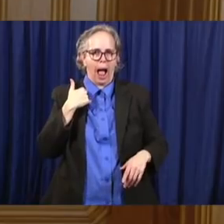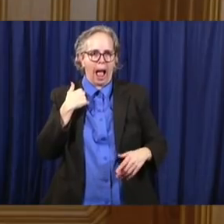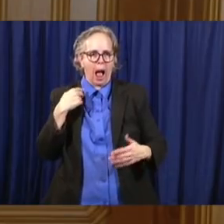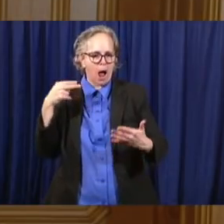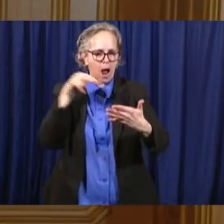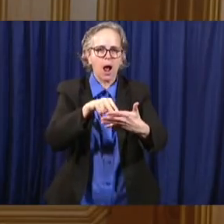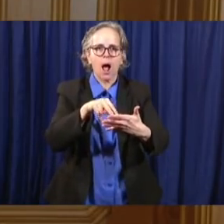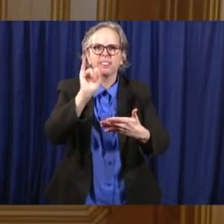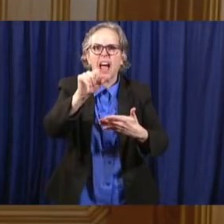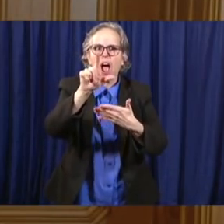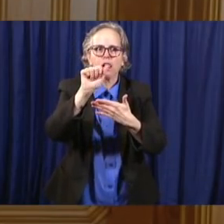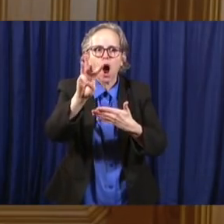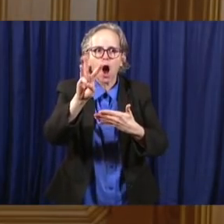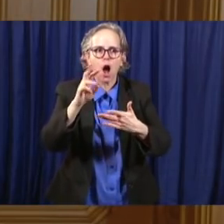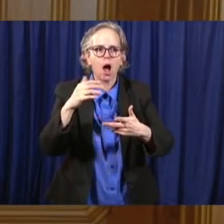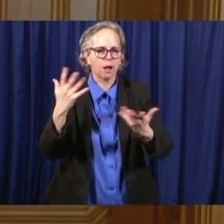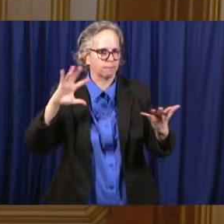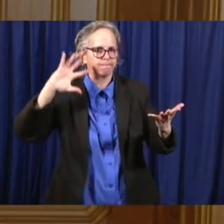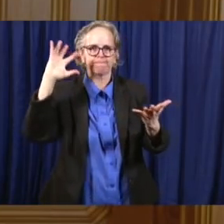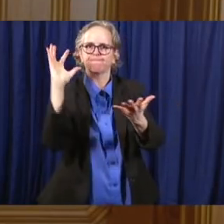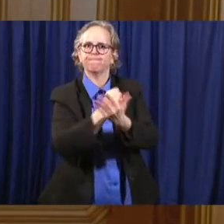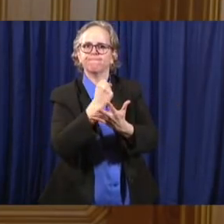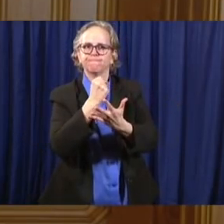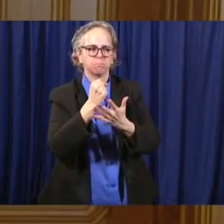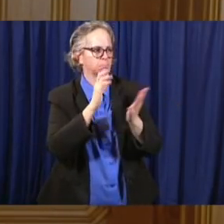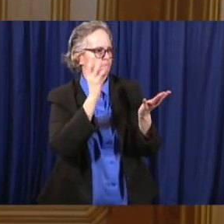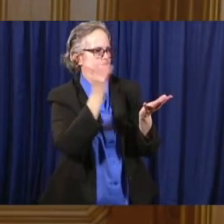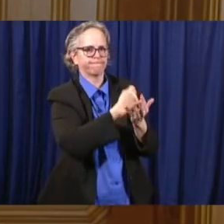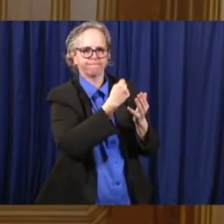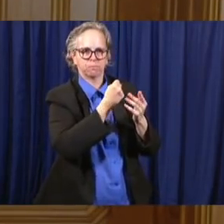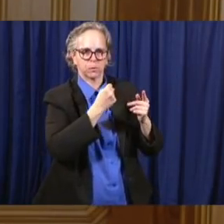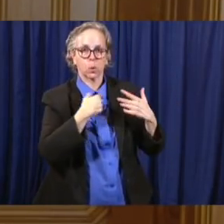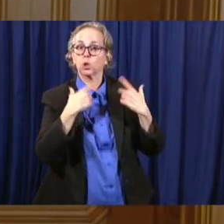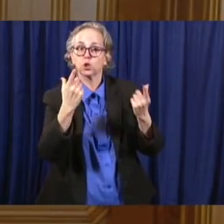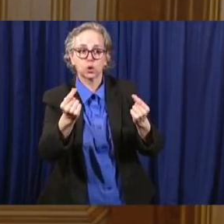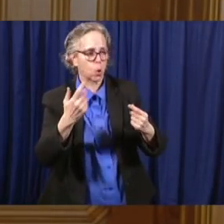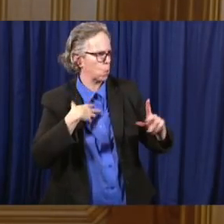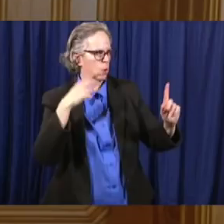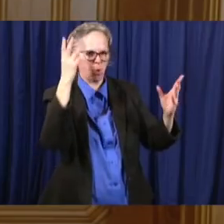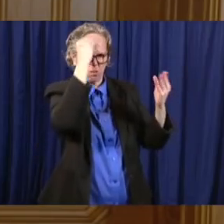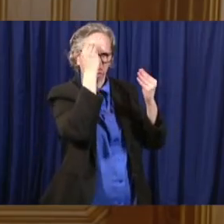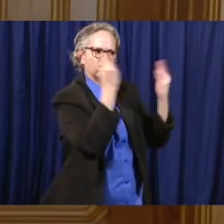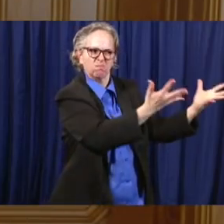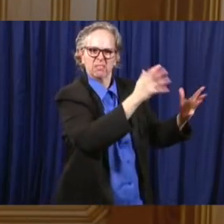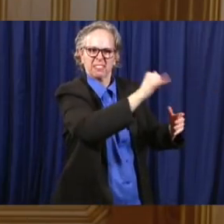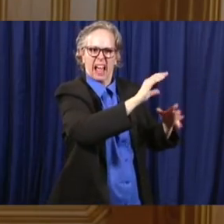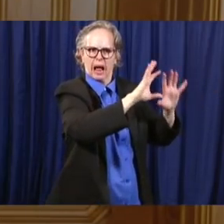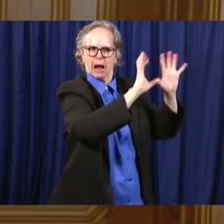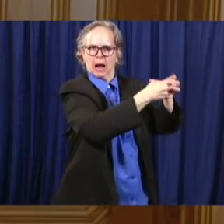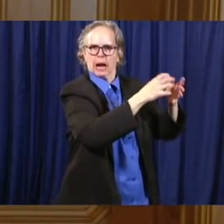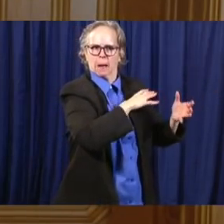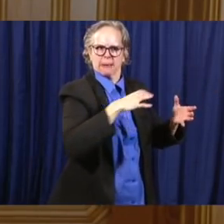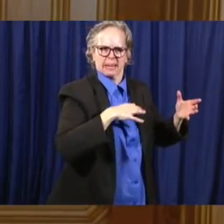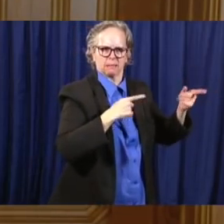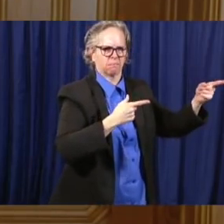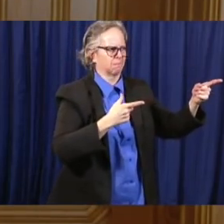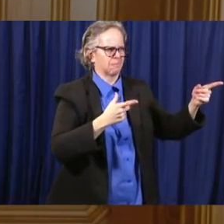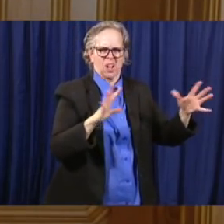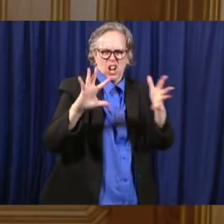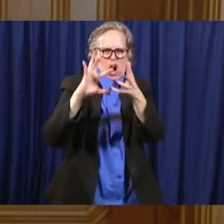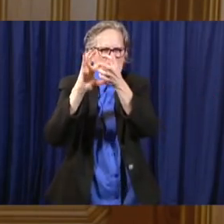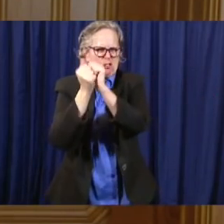this process and are notifying the CIIC of overcrowding in our prisons. To help relieve